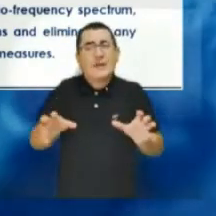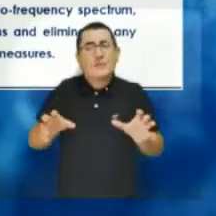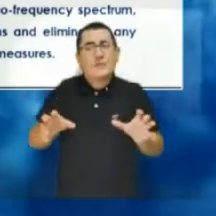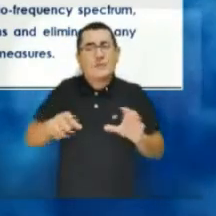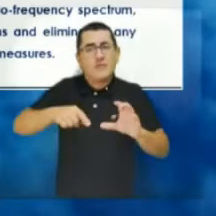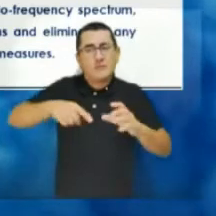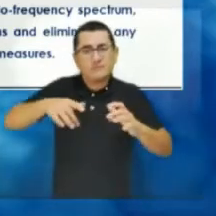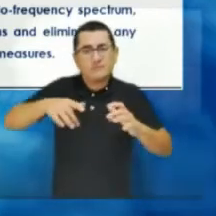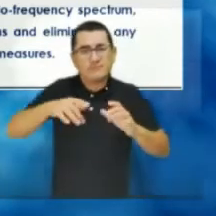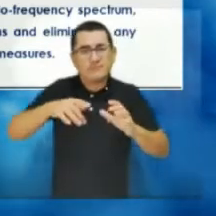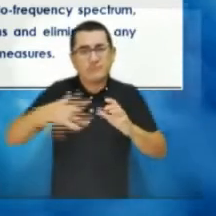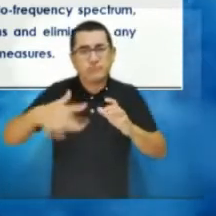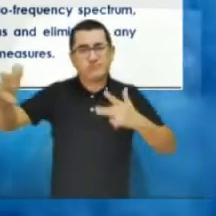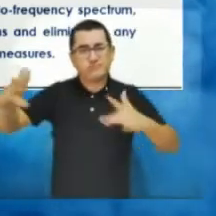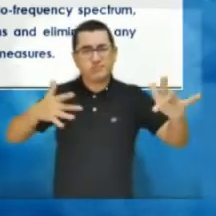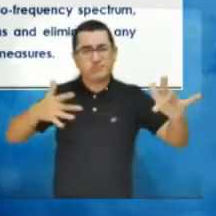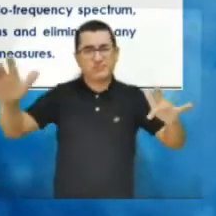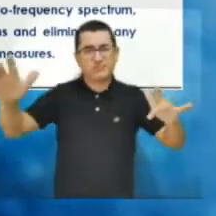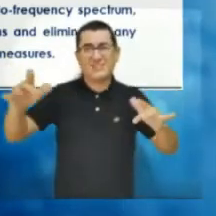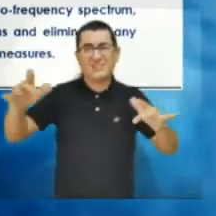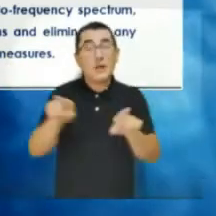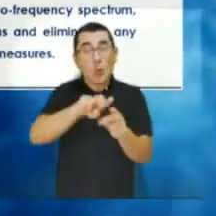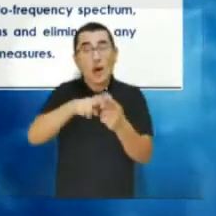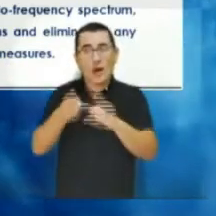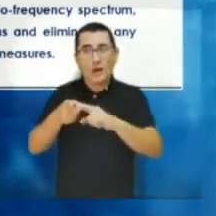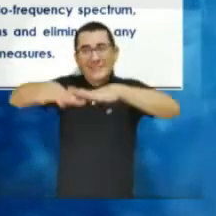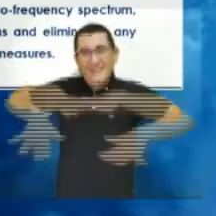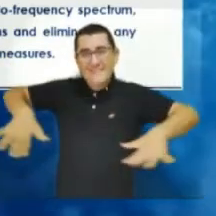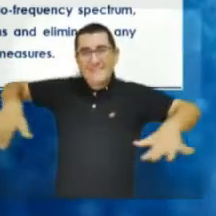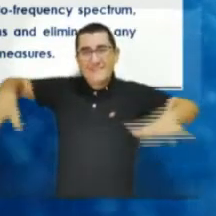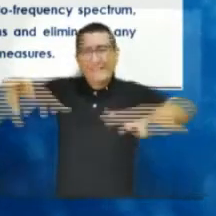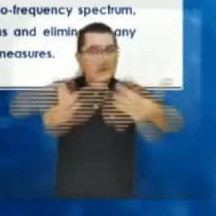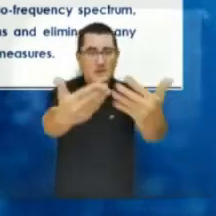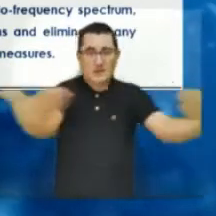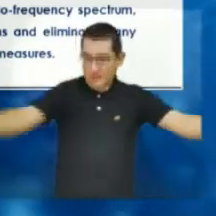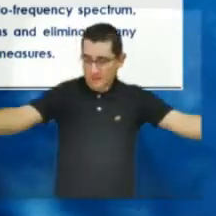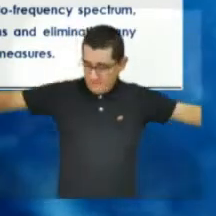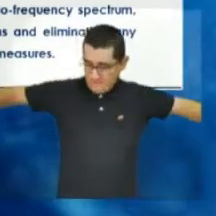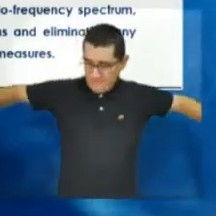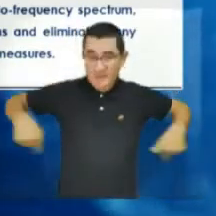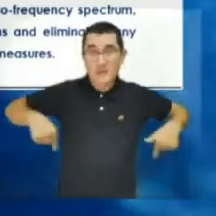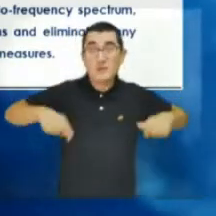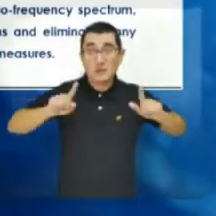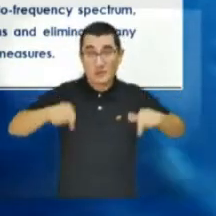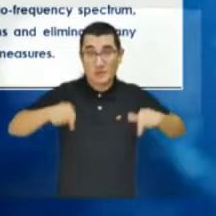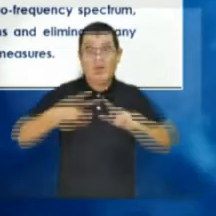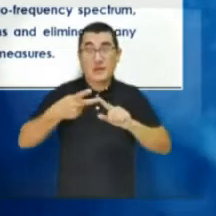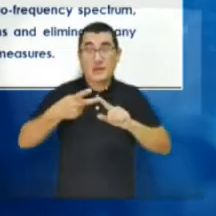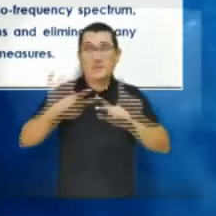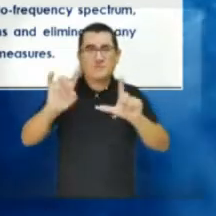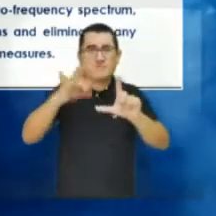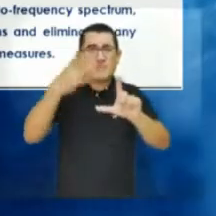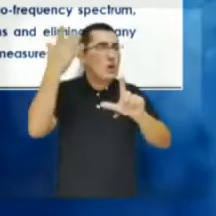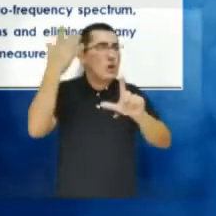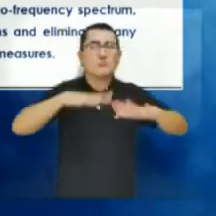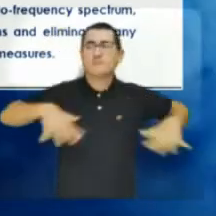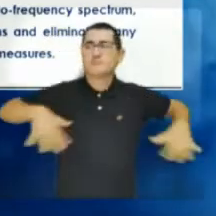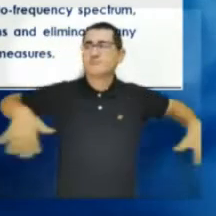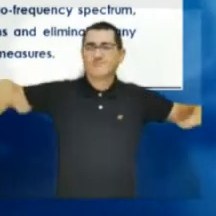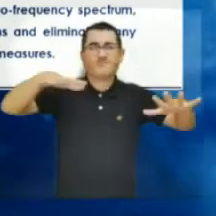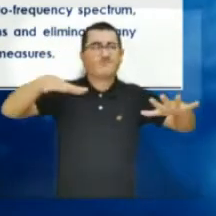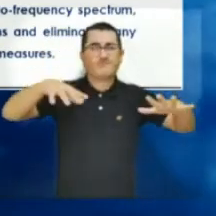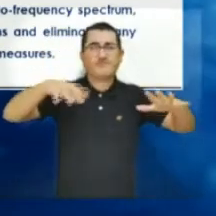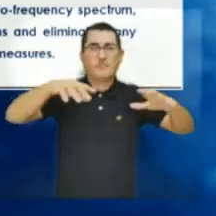the digital space. So in France, INFR has got the role of planning, managing, and also controlling